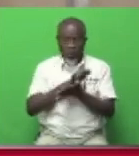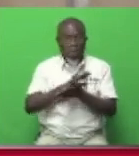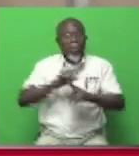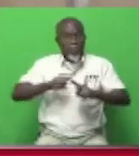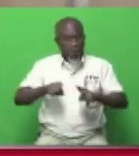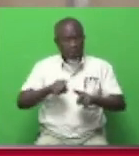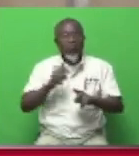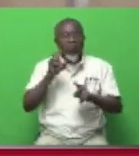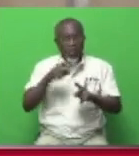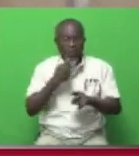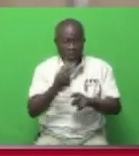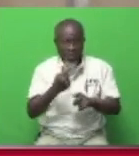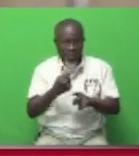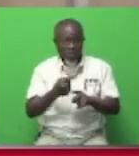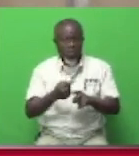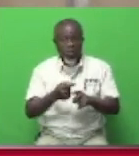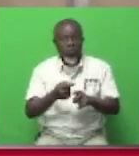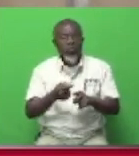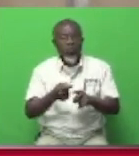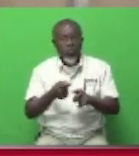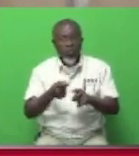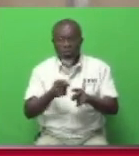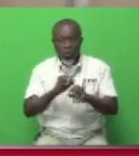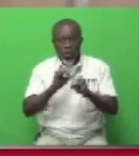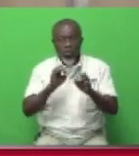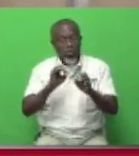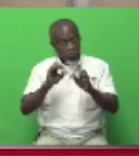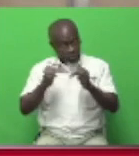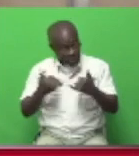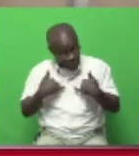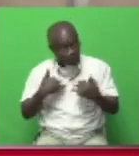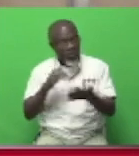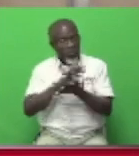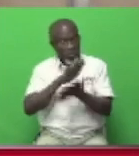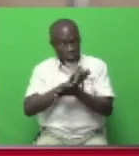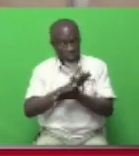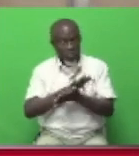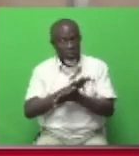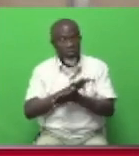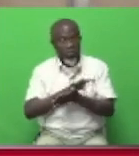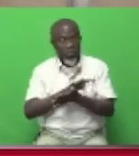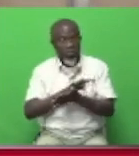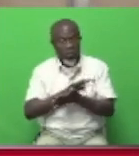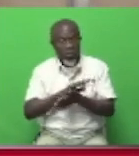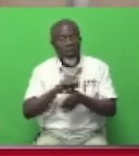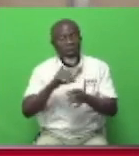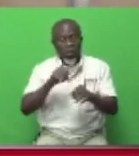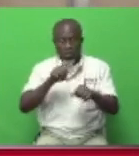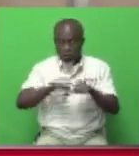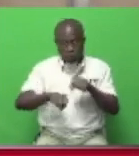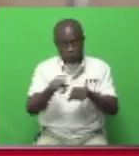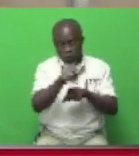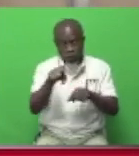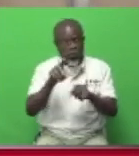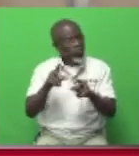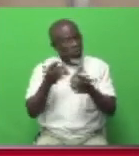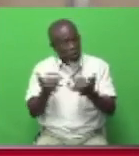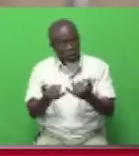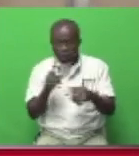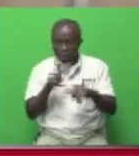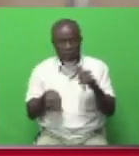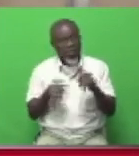and no citizen should have the cause to complain that they are unable to complete their transaction. A considerable amount